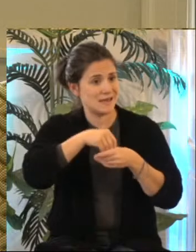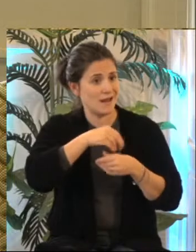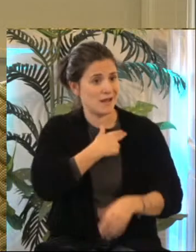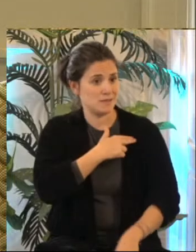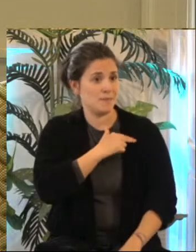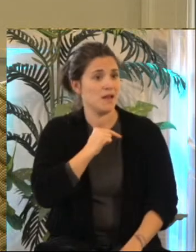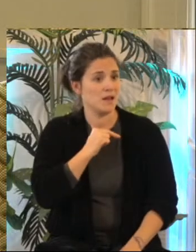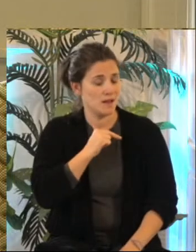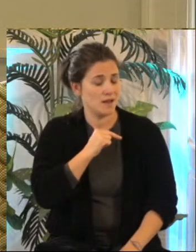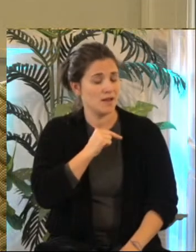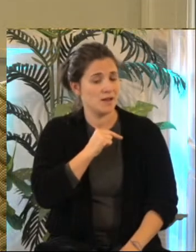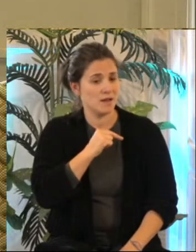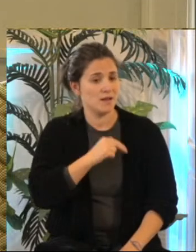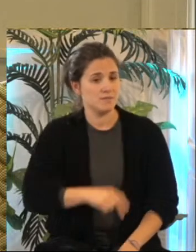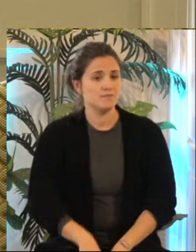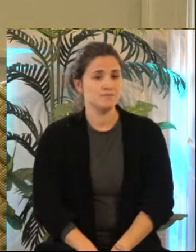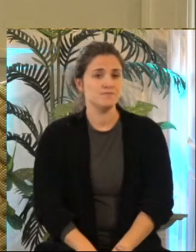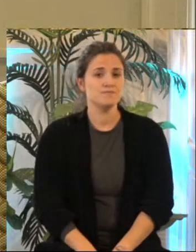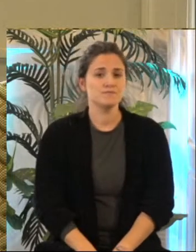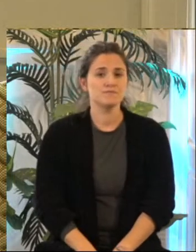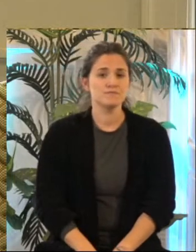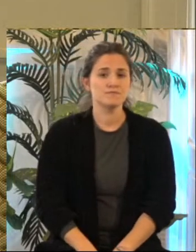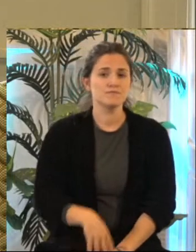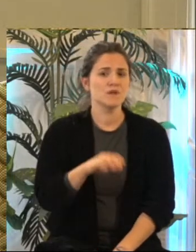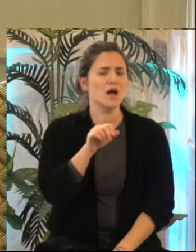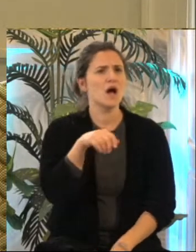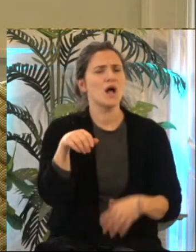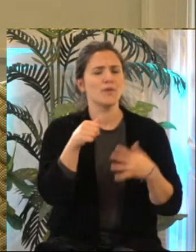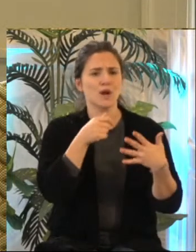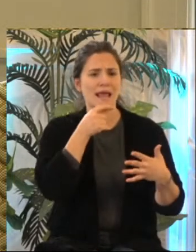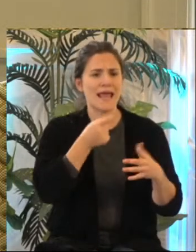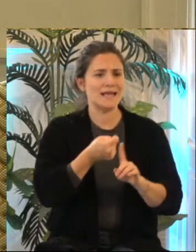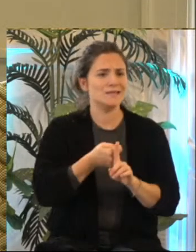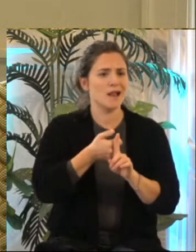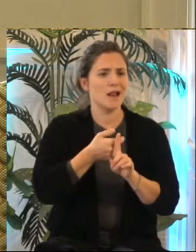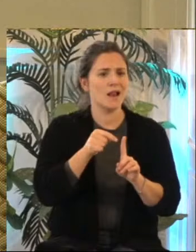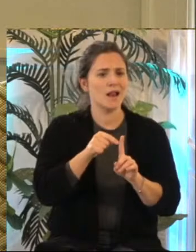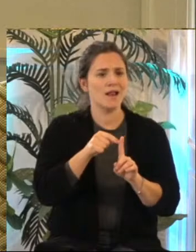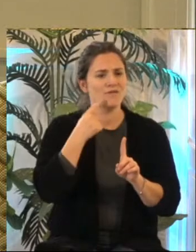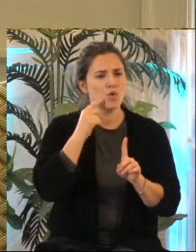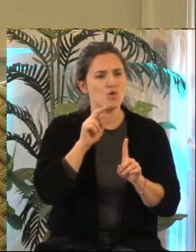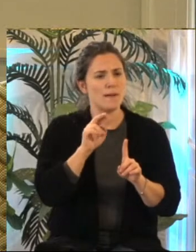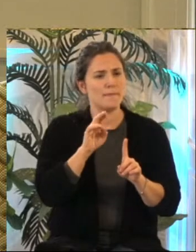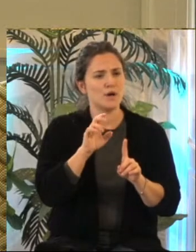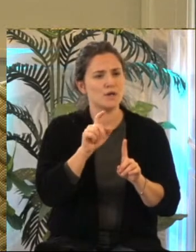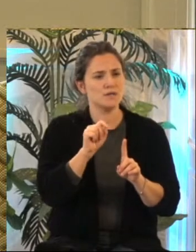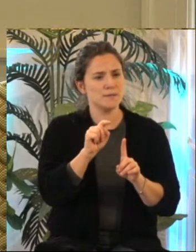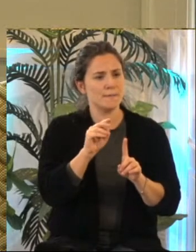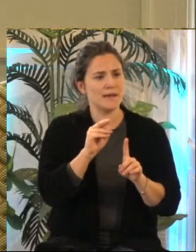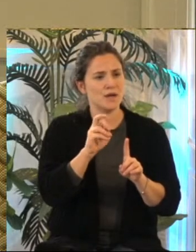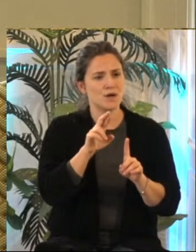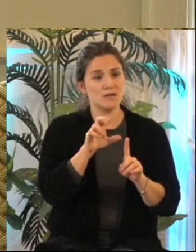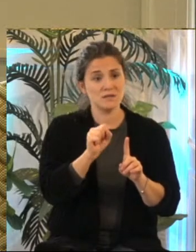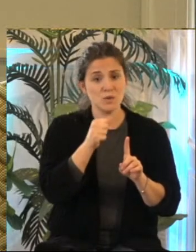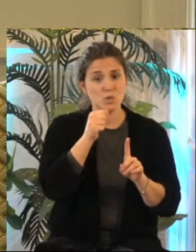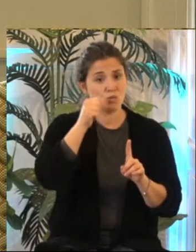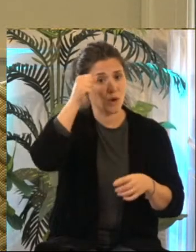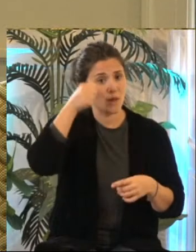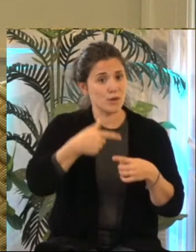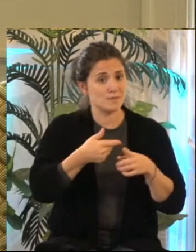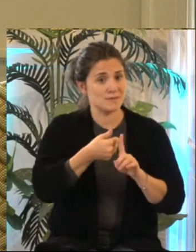lit a candle in the earlier service for Robert Mayers, whose brother Miguel Angel,